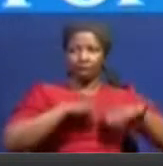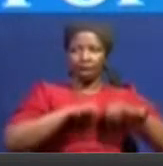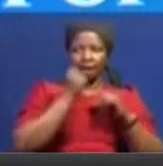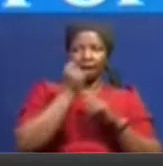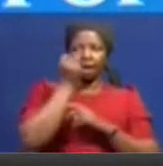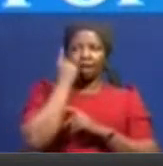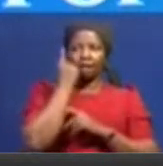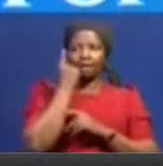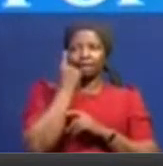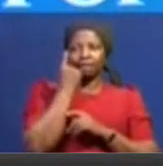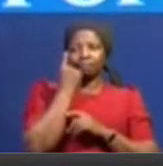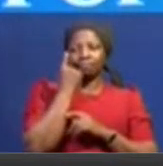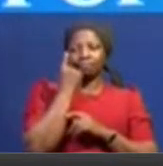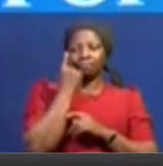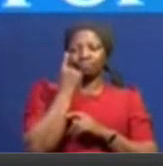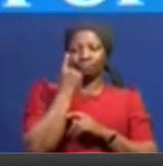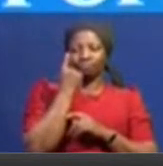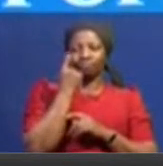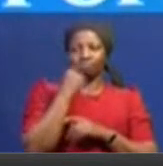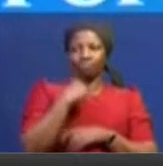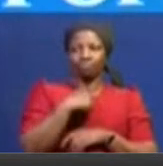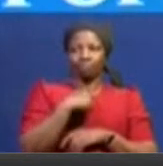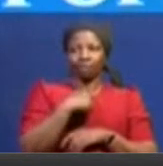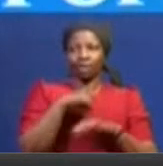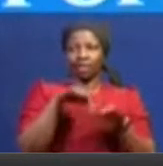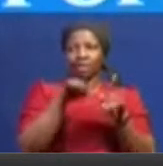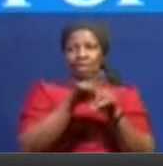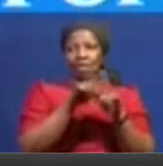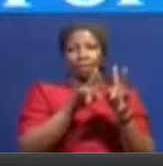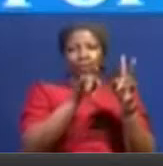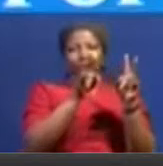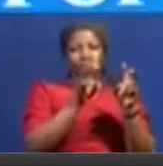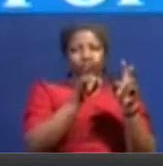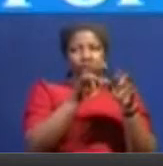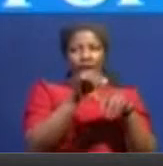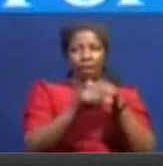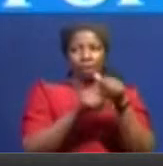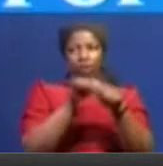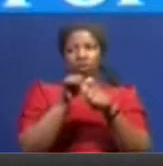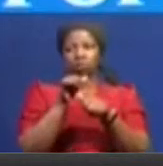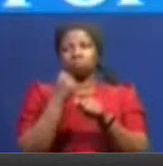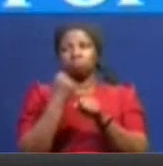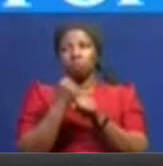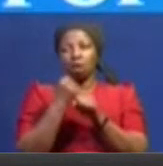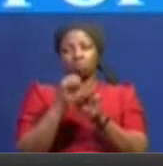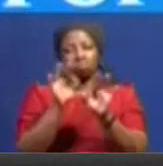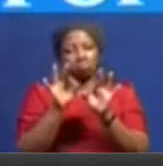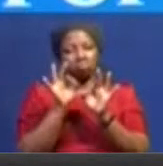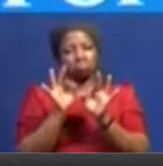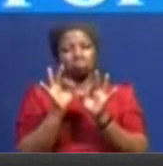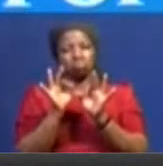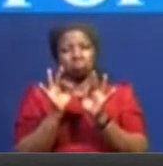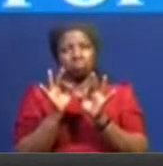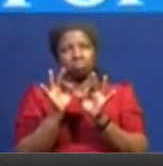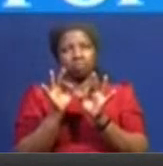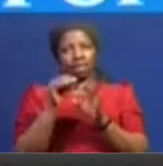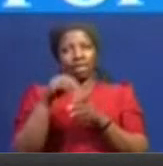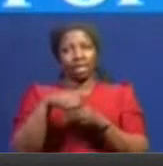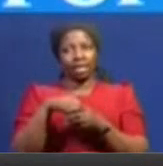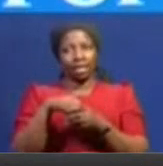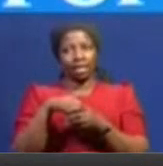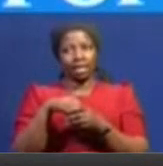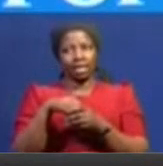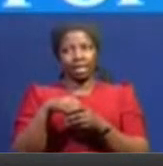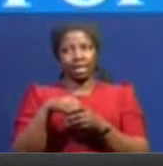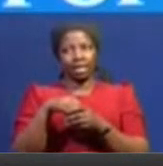am coming from, and the issue of effectiveness and efficiency in